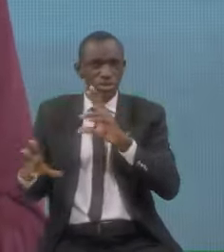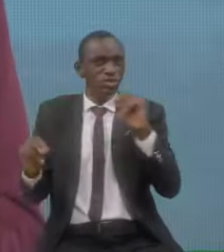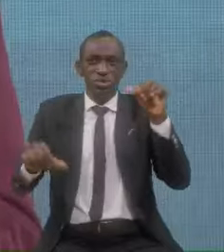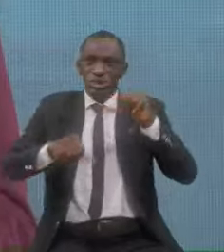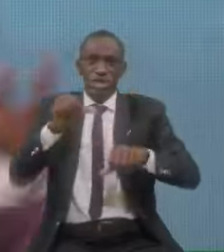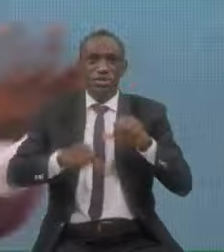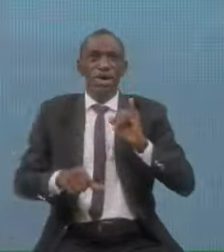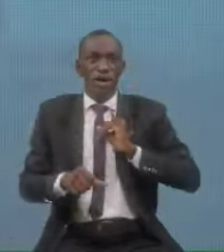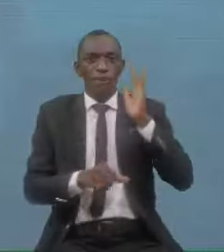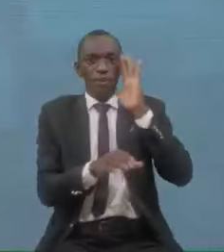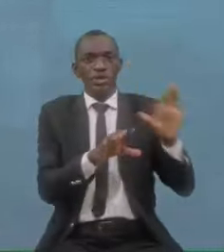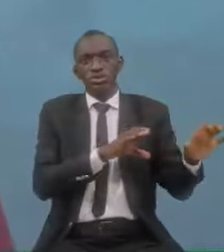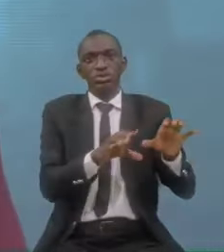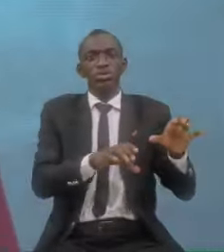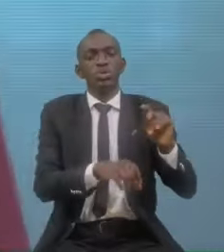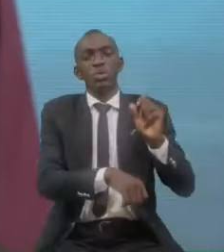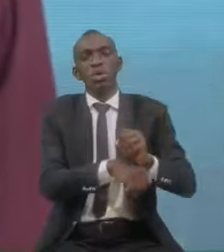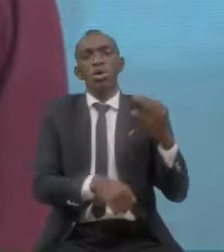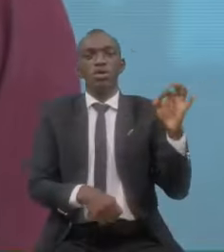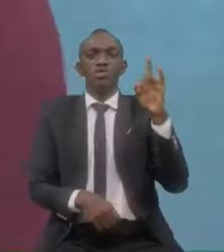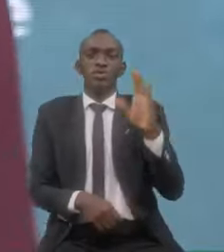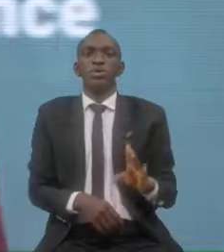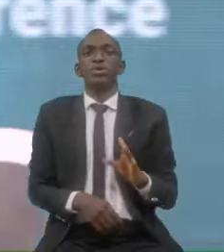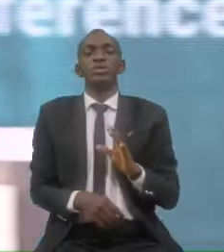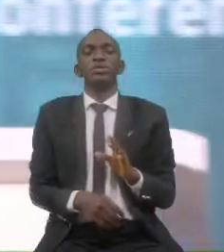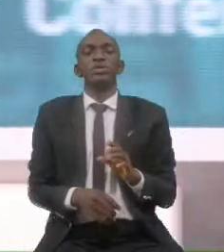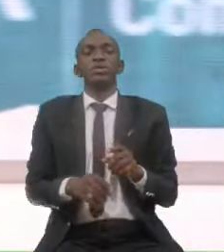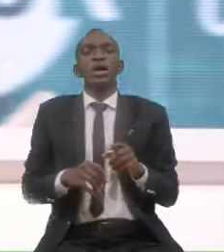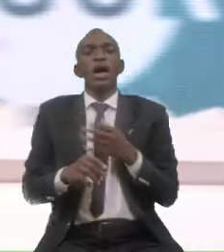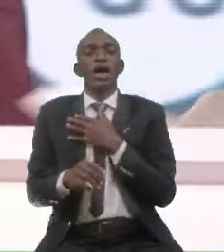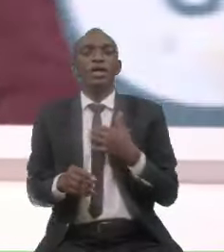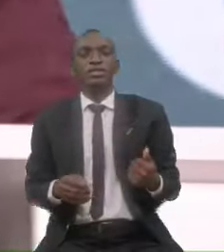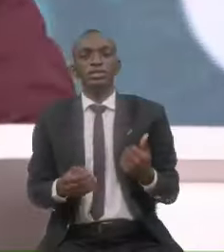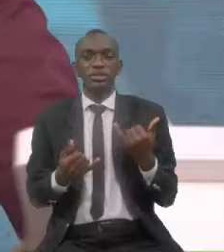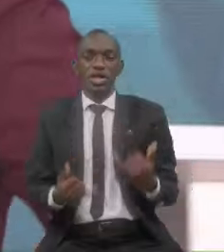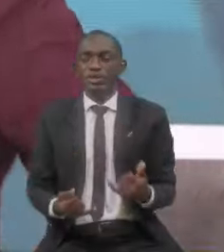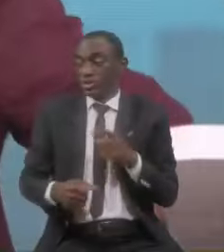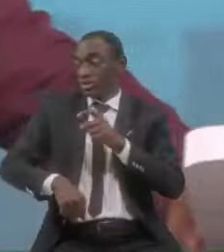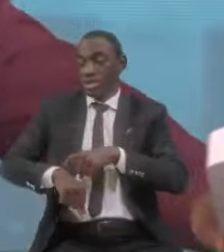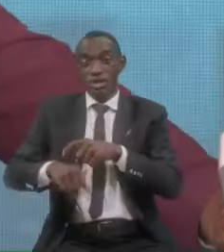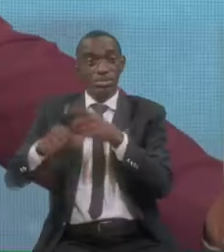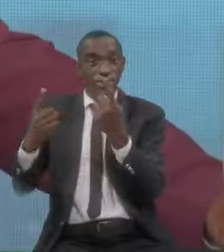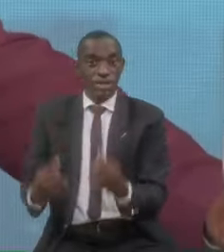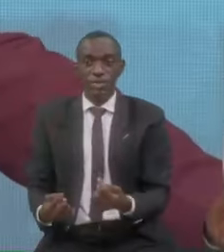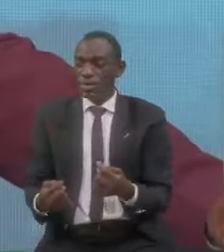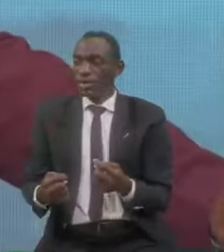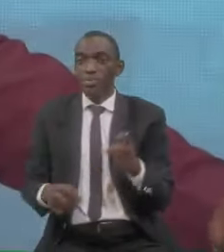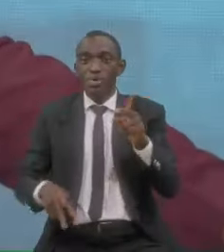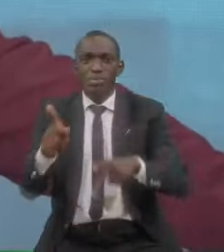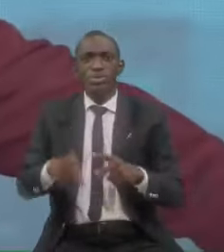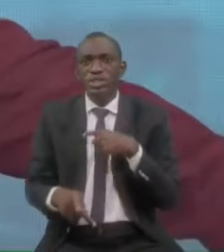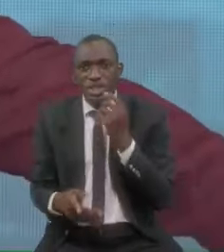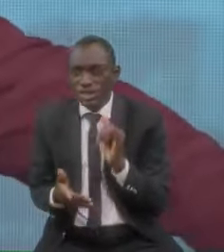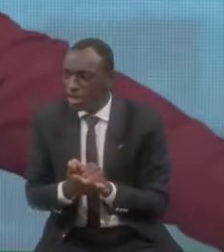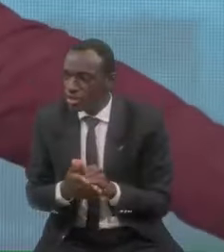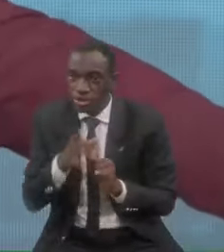ministry. And the 50 sons of the prophets came and they said, do you know the Lord is taking your